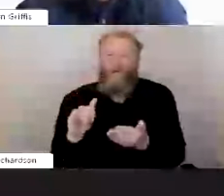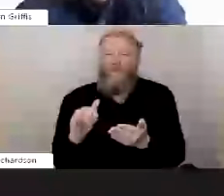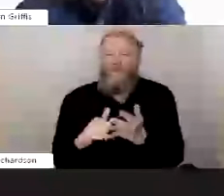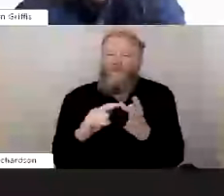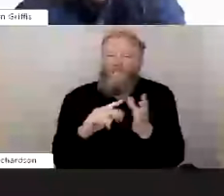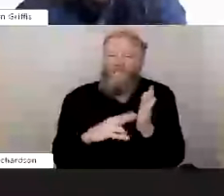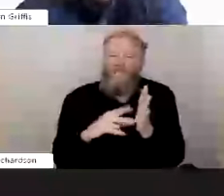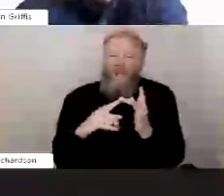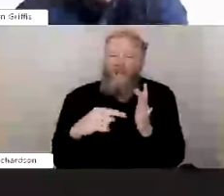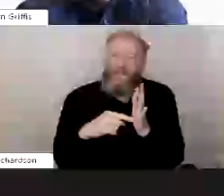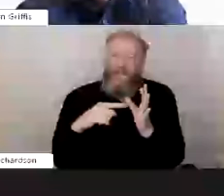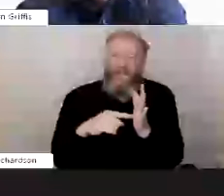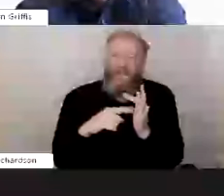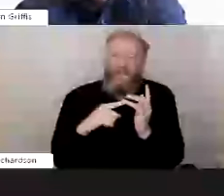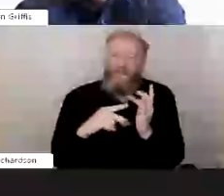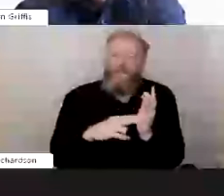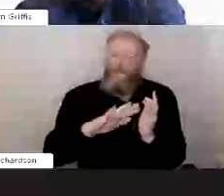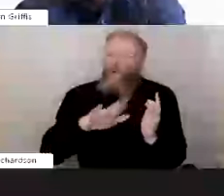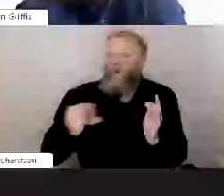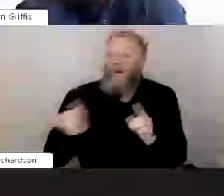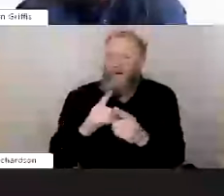all cause disability.